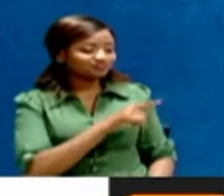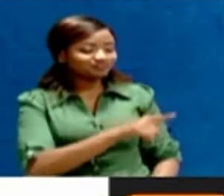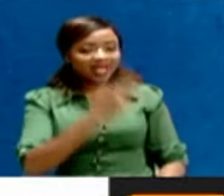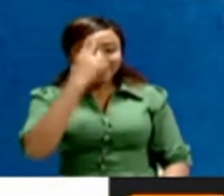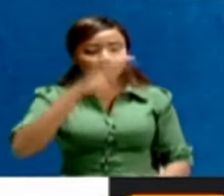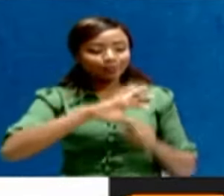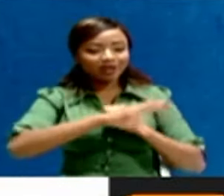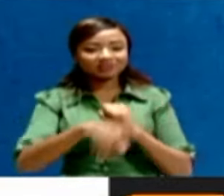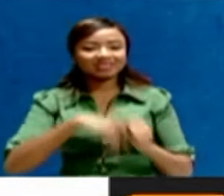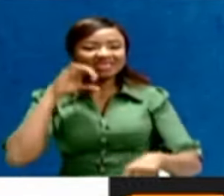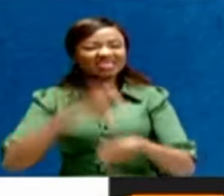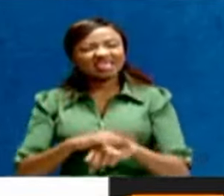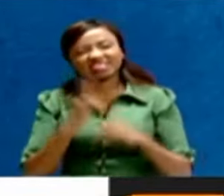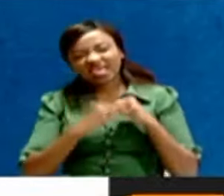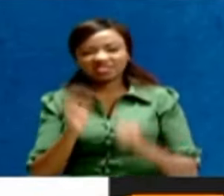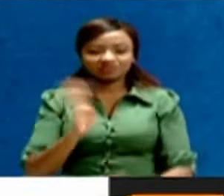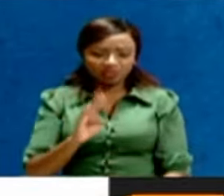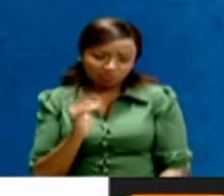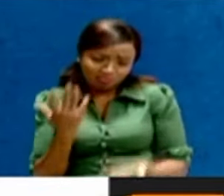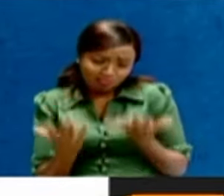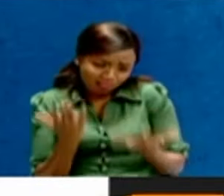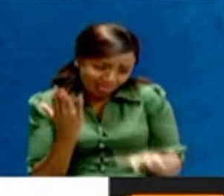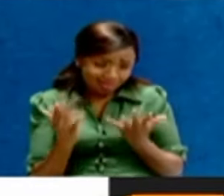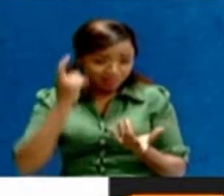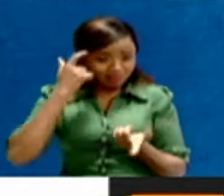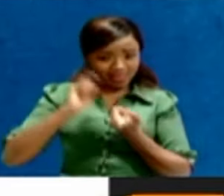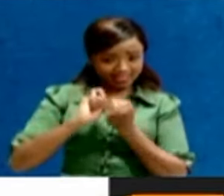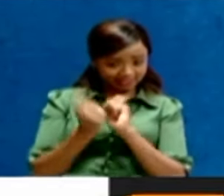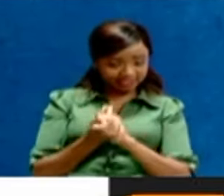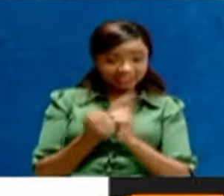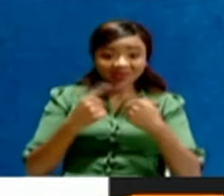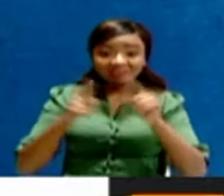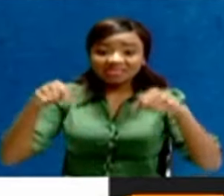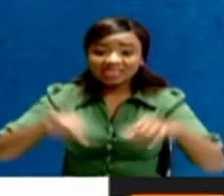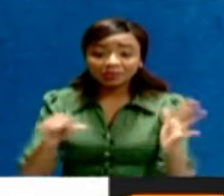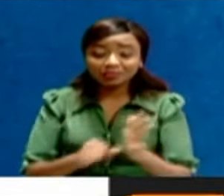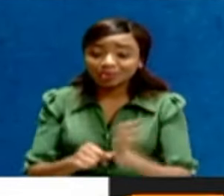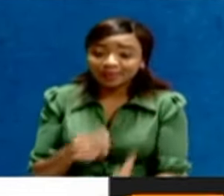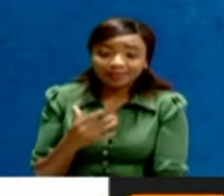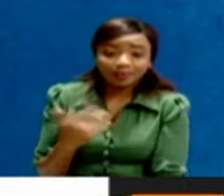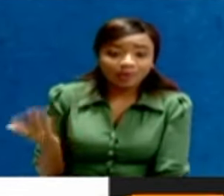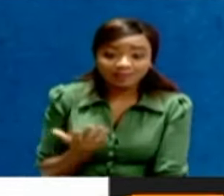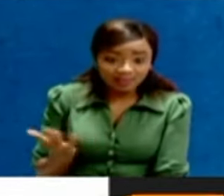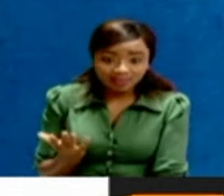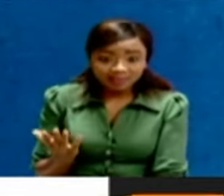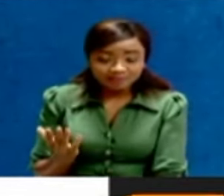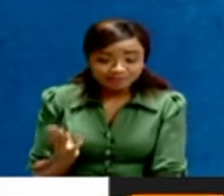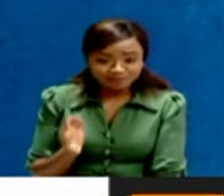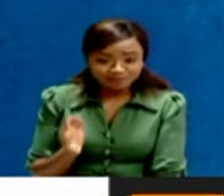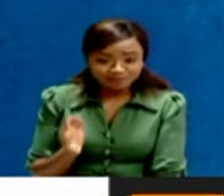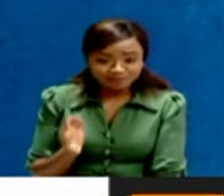8 billion, maybe would have thought it differently. But now, the problem is this. When you run the second